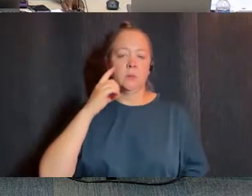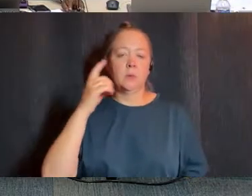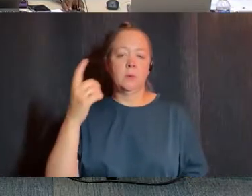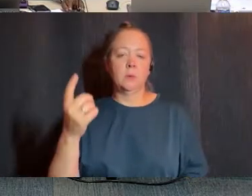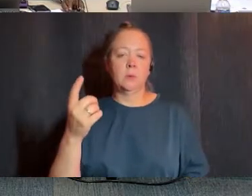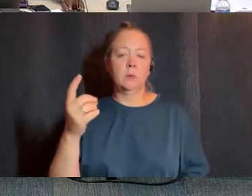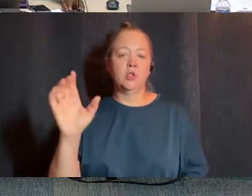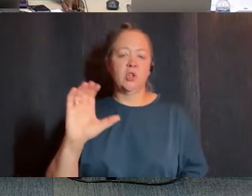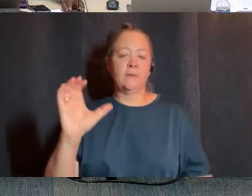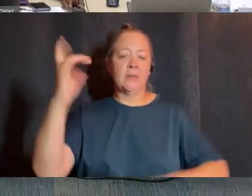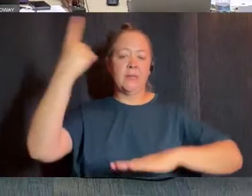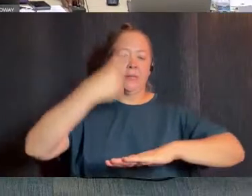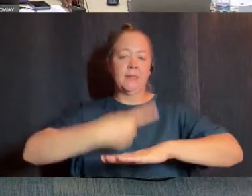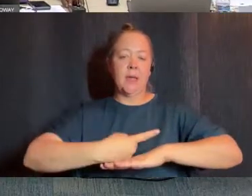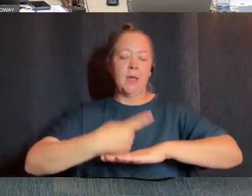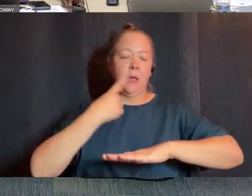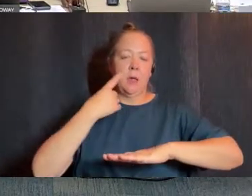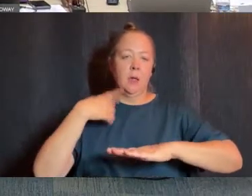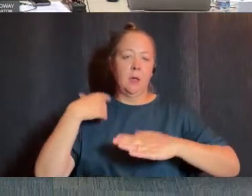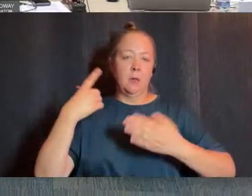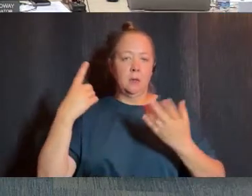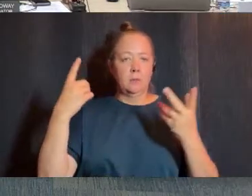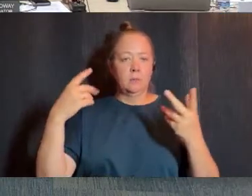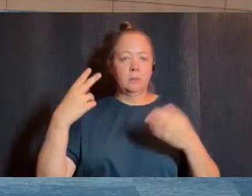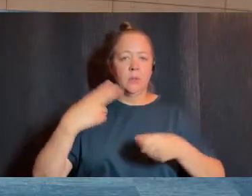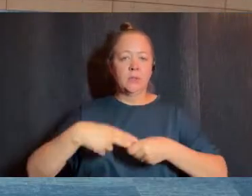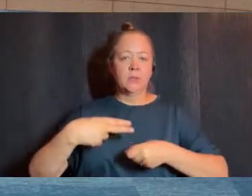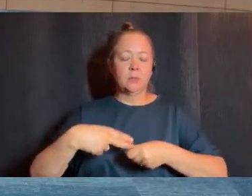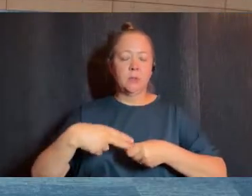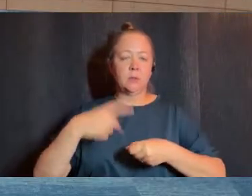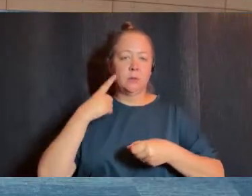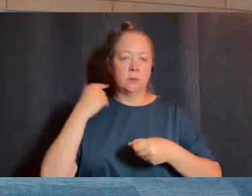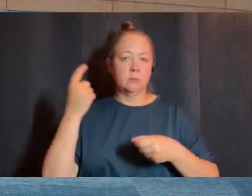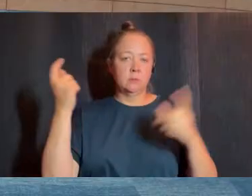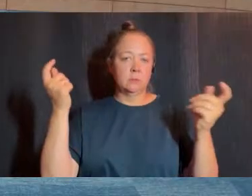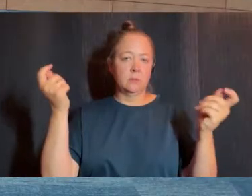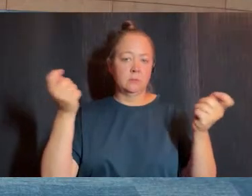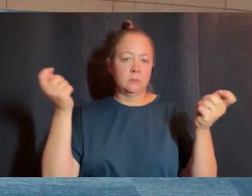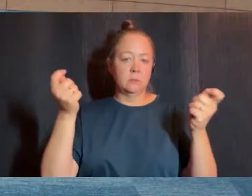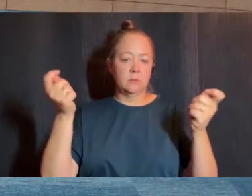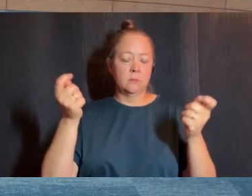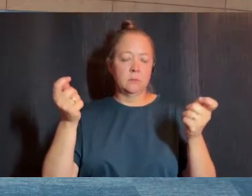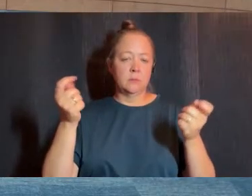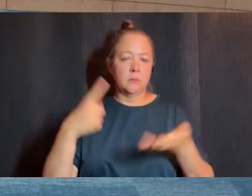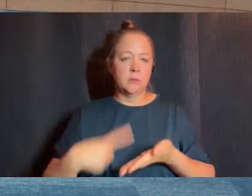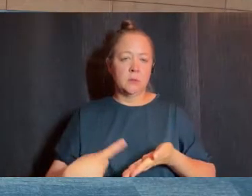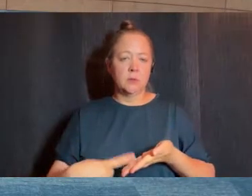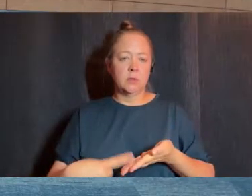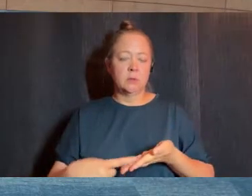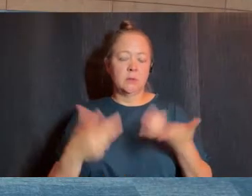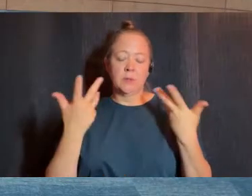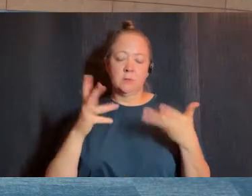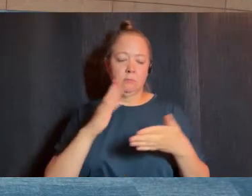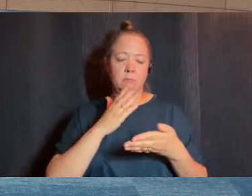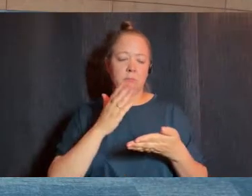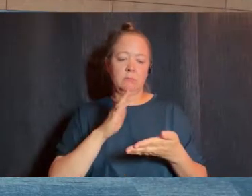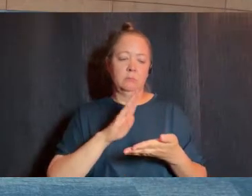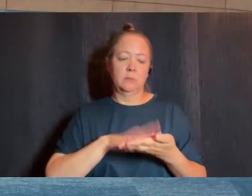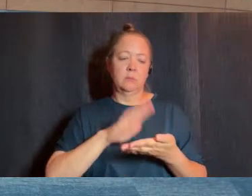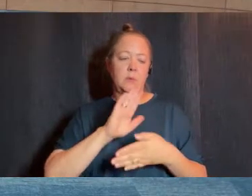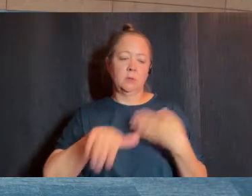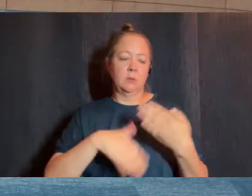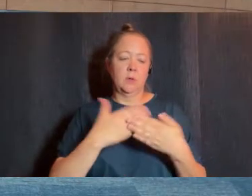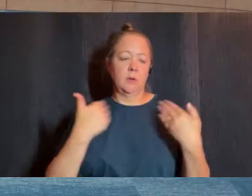That's all I have. All right. Councilmember Legault, ahead. I was just going to say that, and I